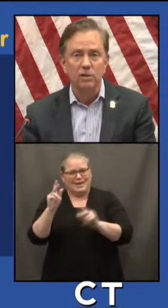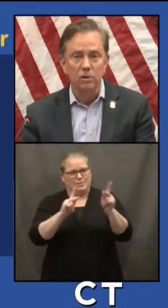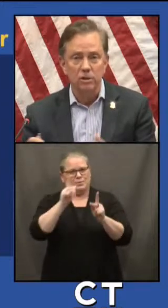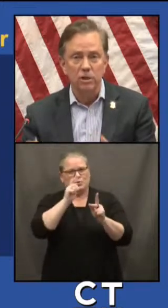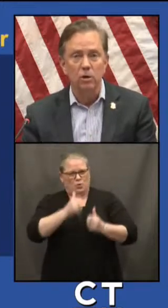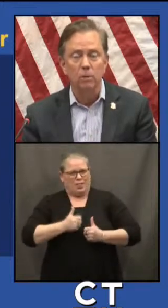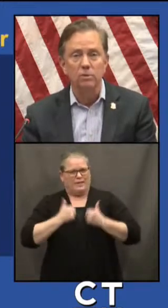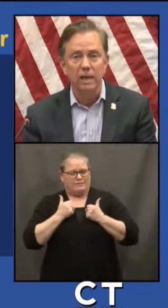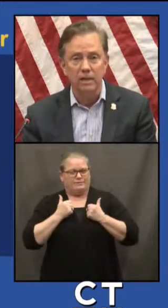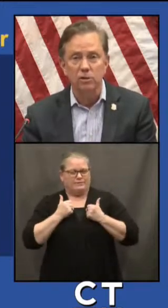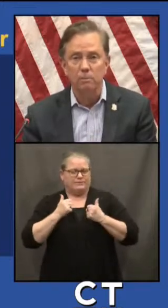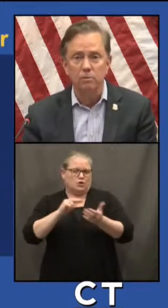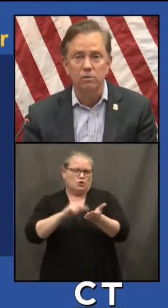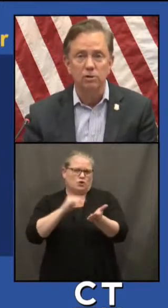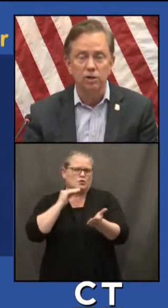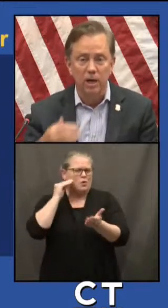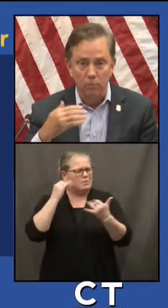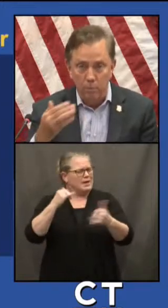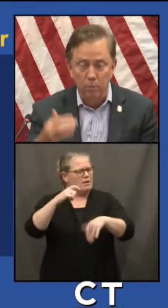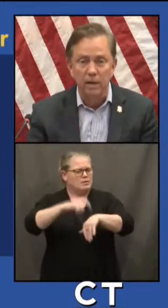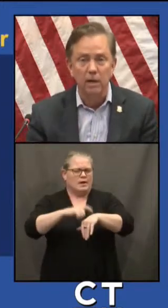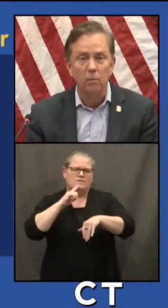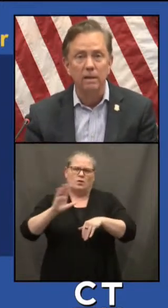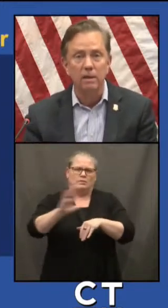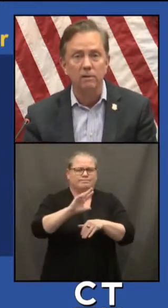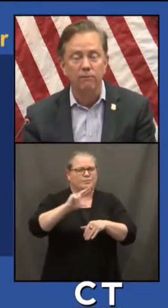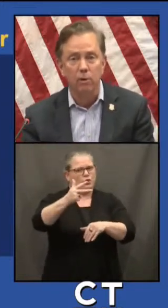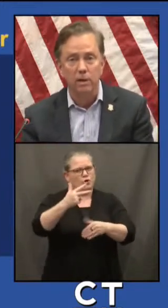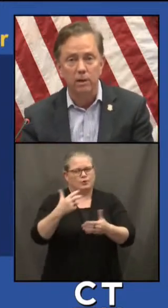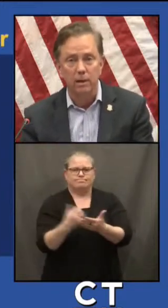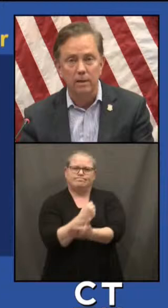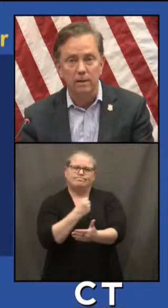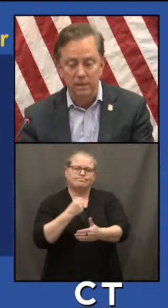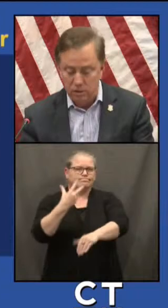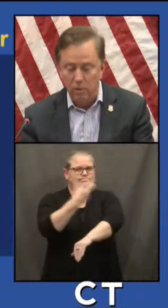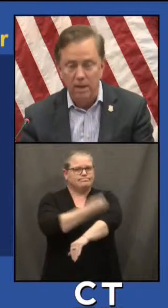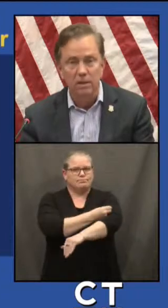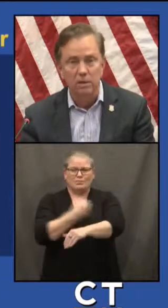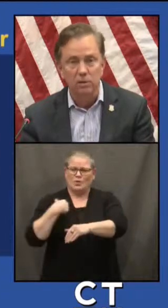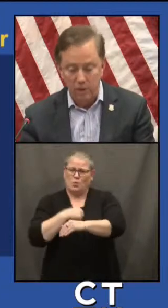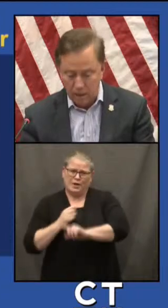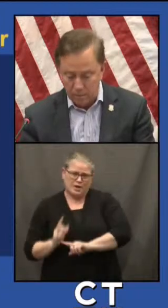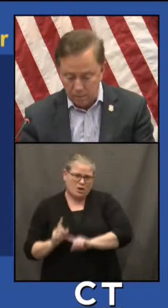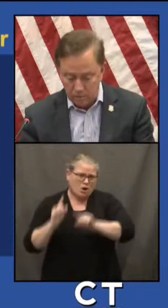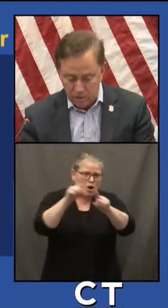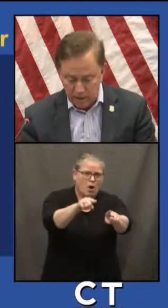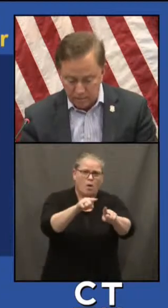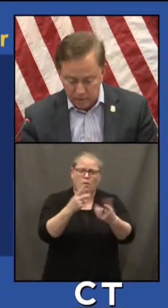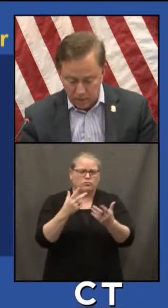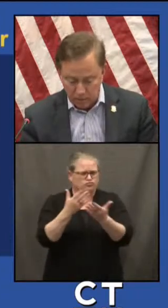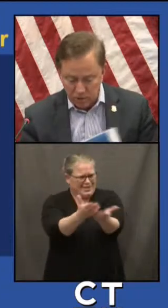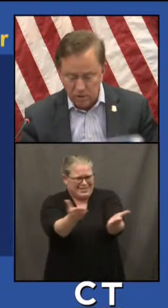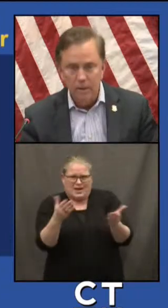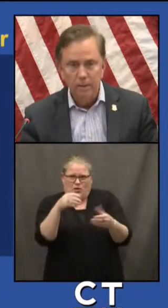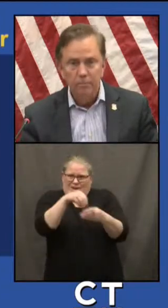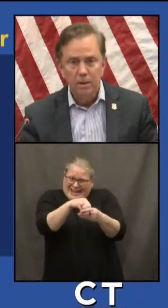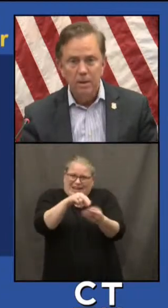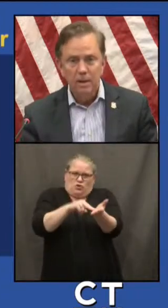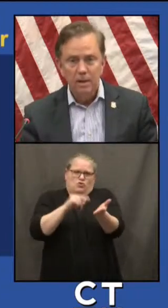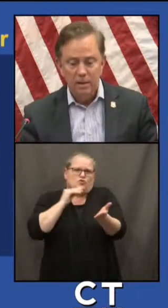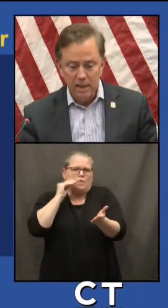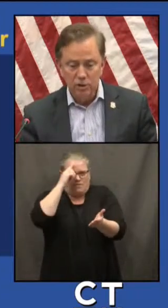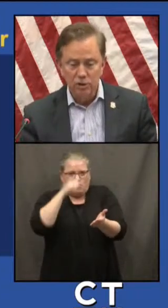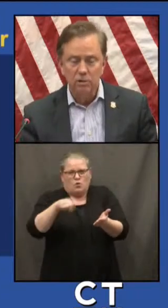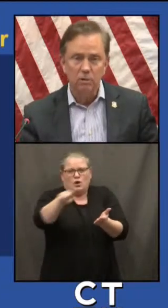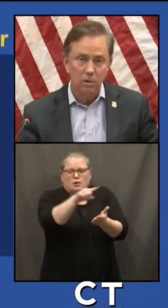at the nursing homes to get your booster shot. We're bringing it right there for you, and it's the right thing to do to keep you safe and others.